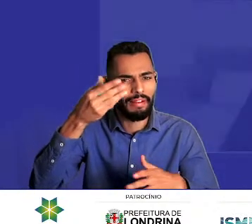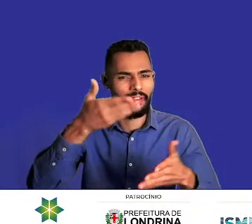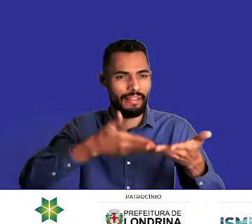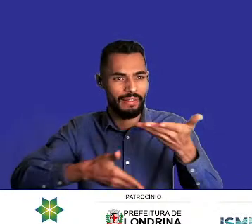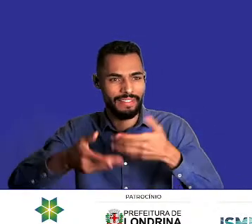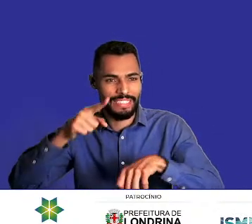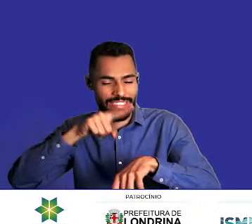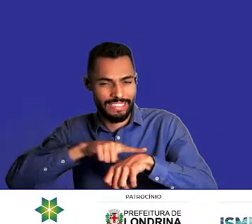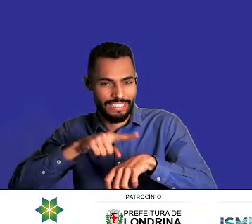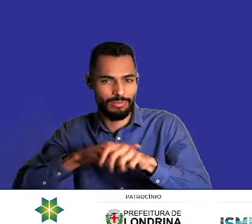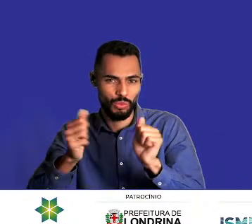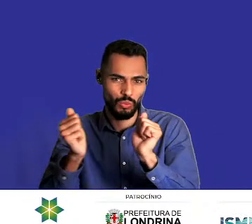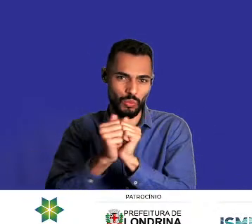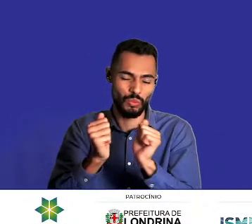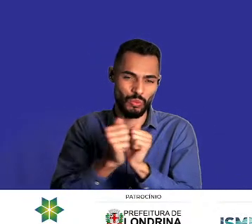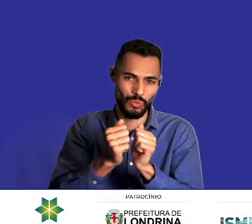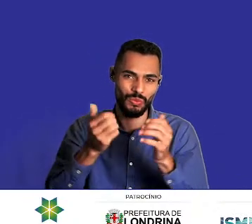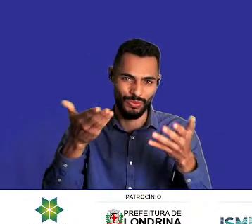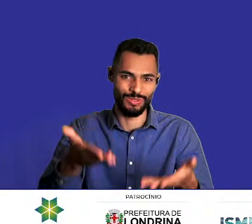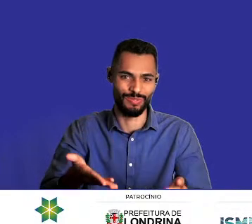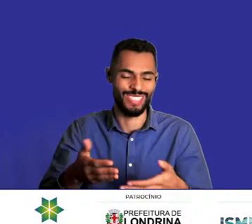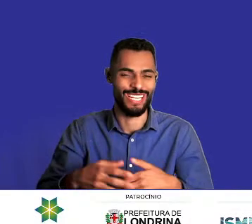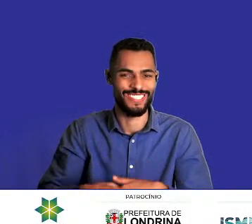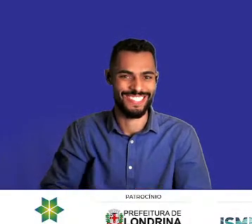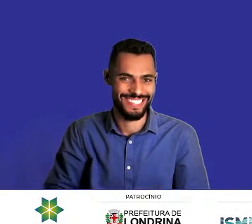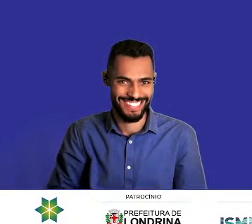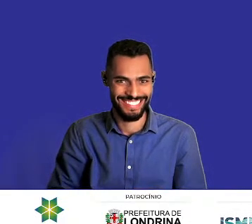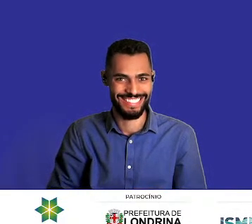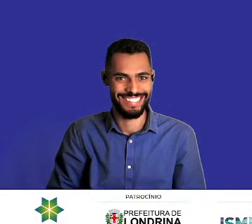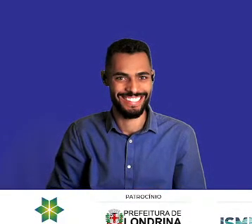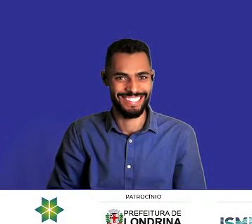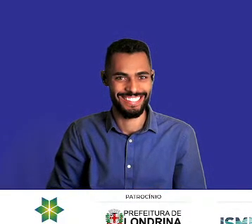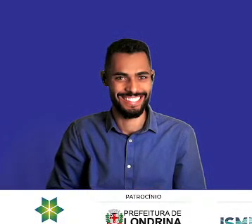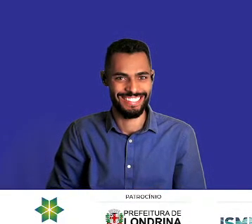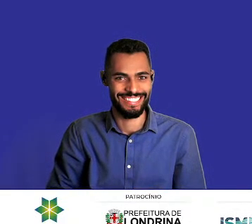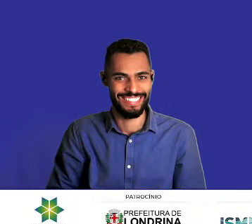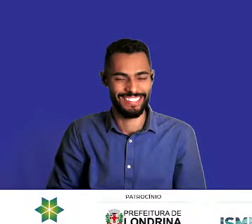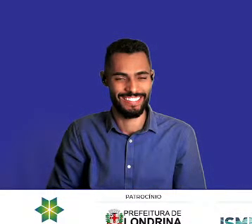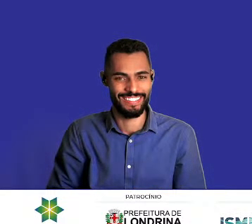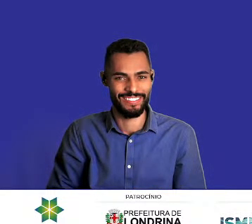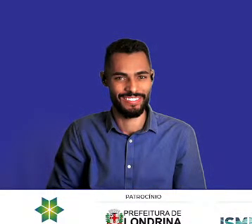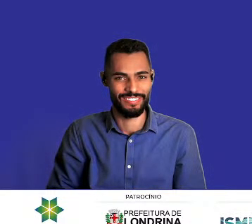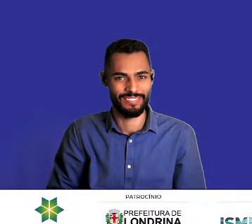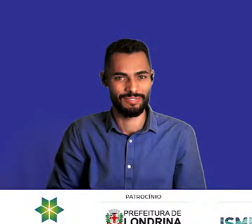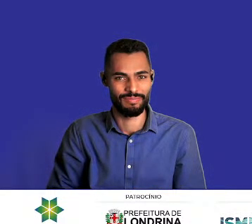Okay. Thank you, Professor Oliveira.